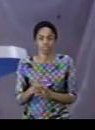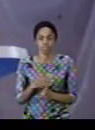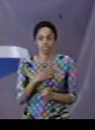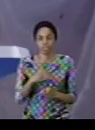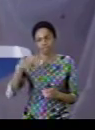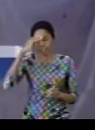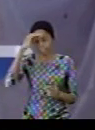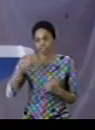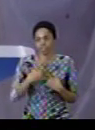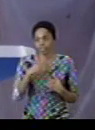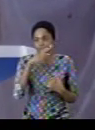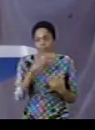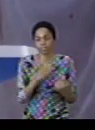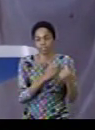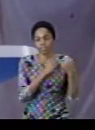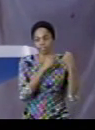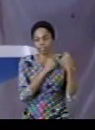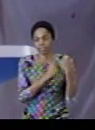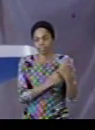a defender of the faith.